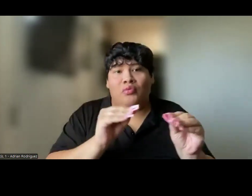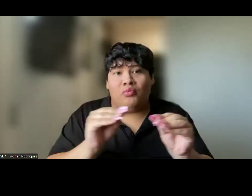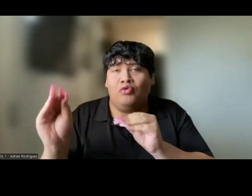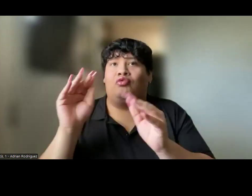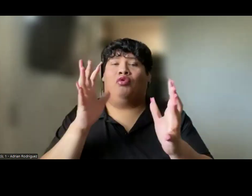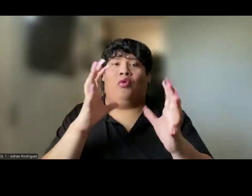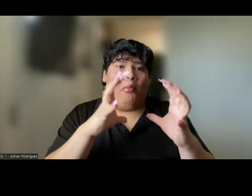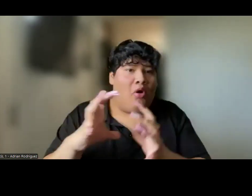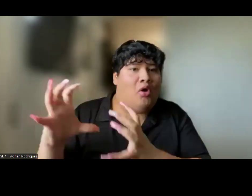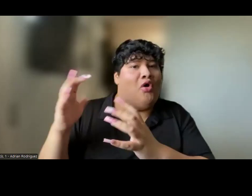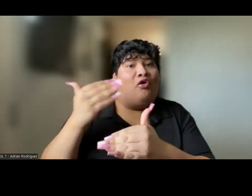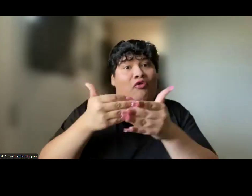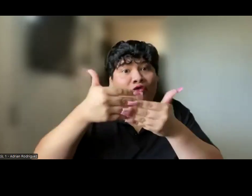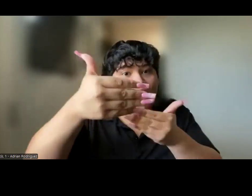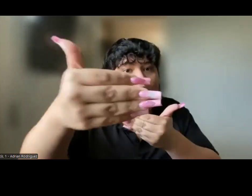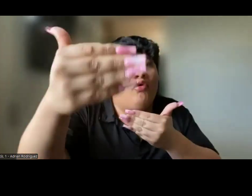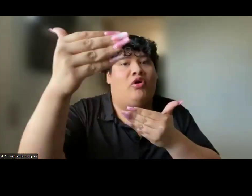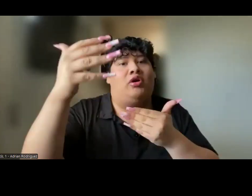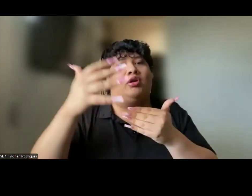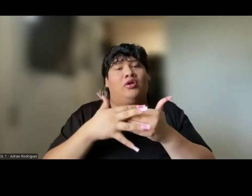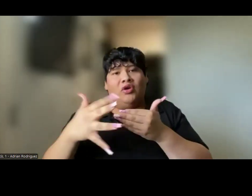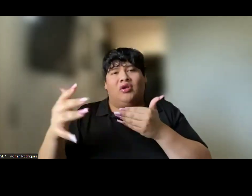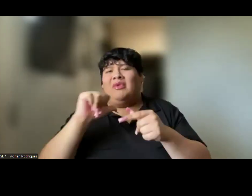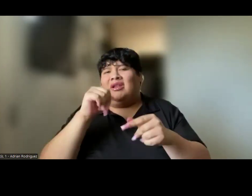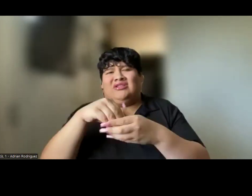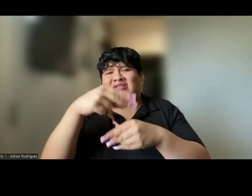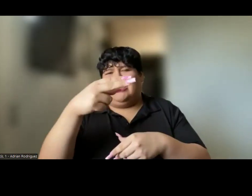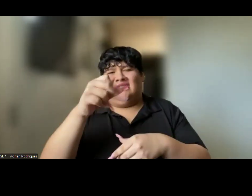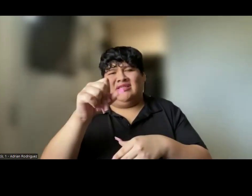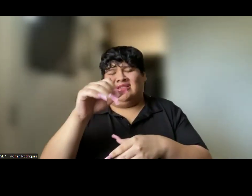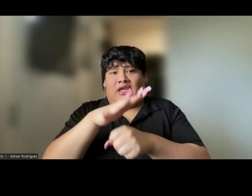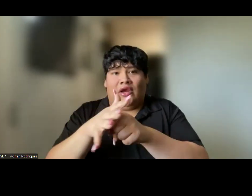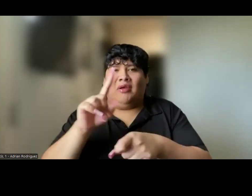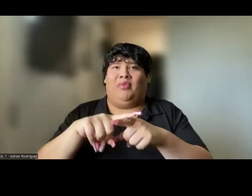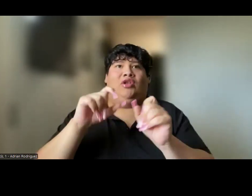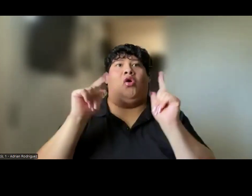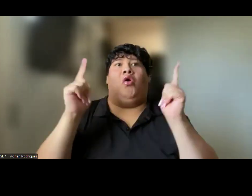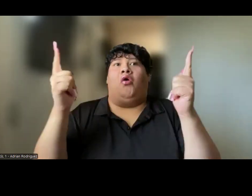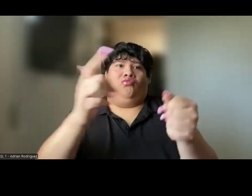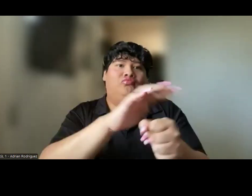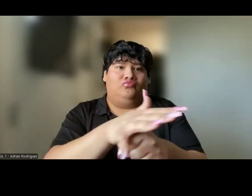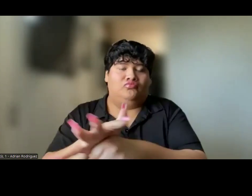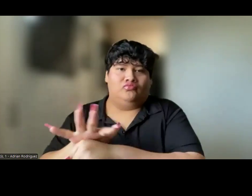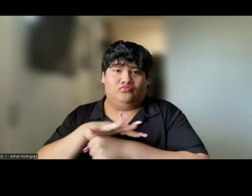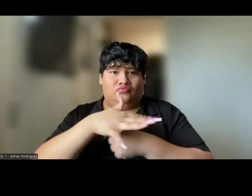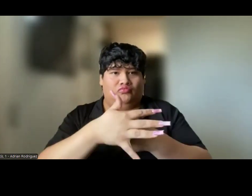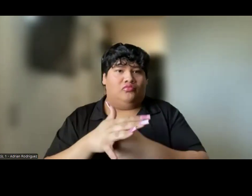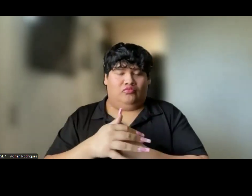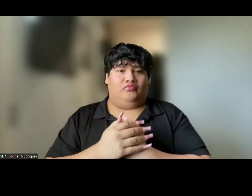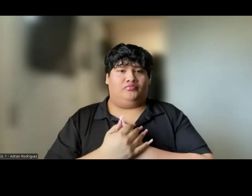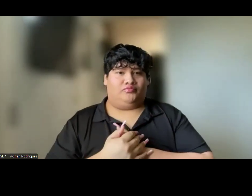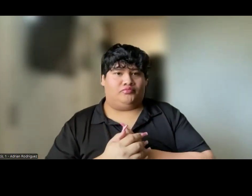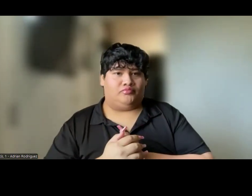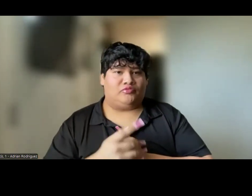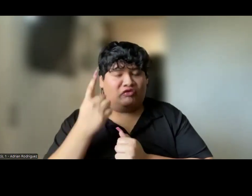forward, and not just in the HHS area, but across the entire spectrum of elements of the